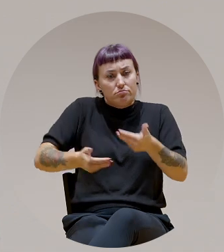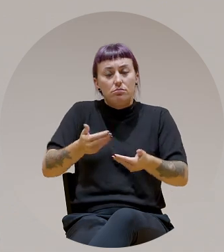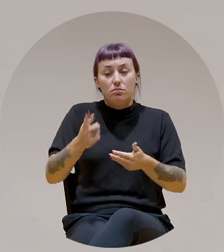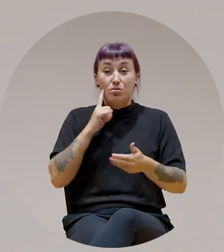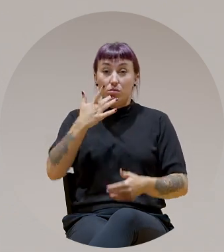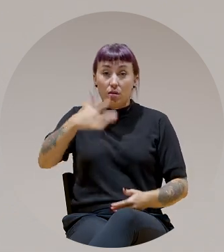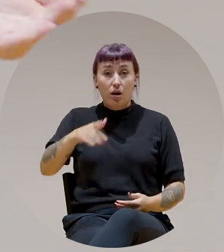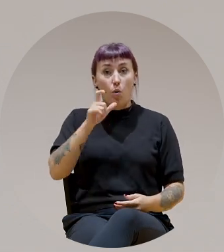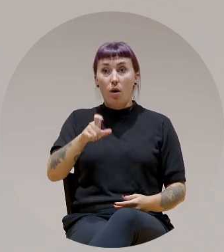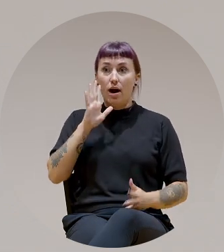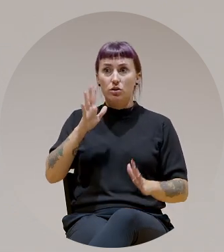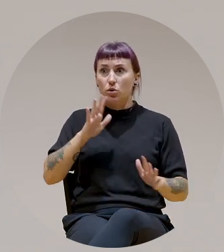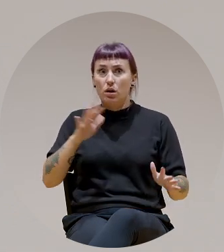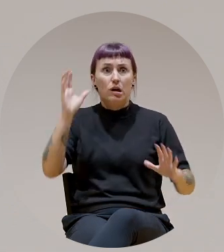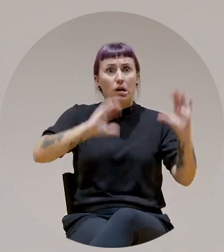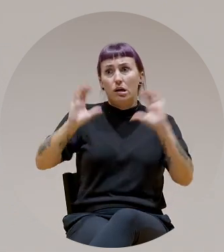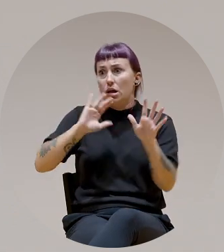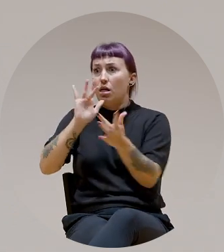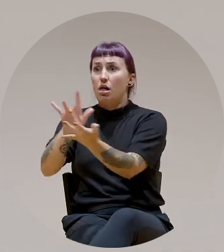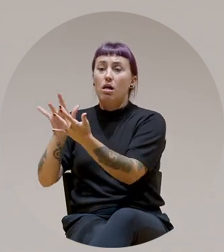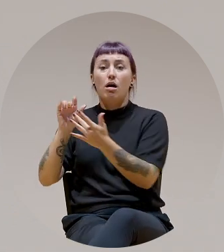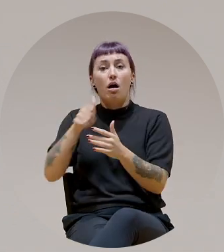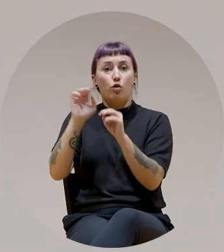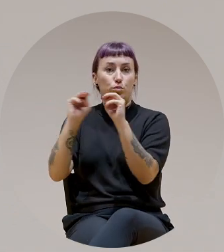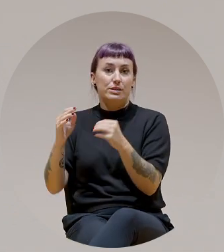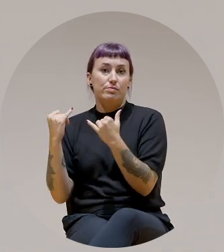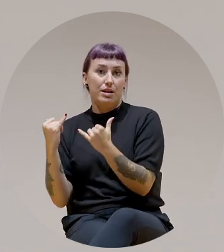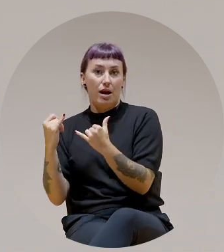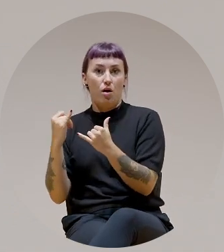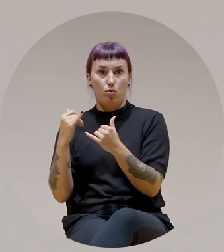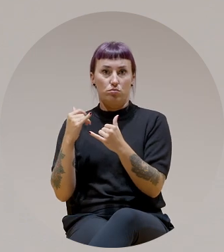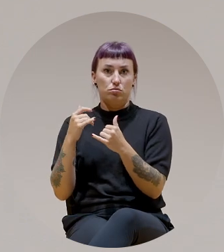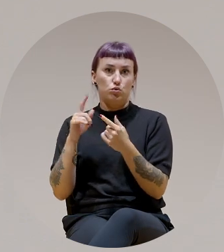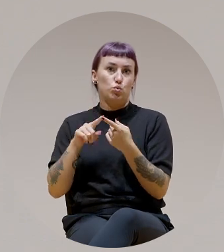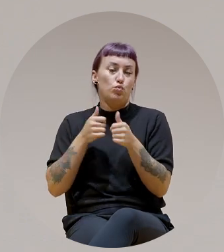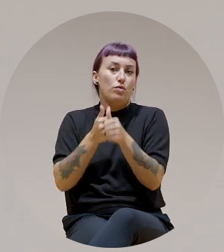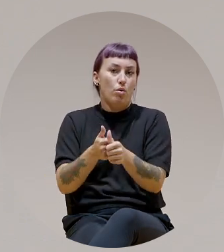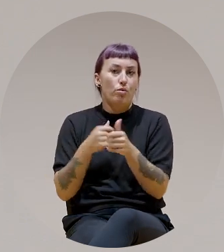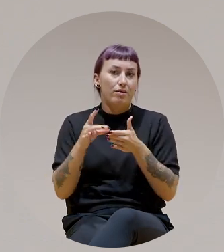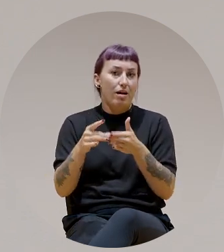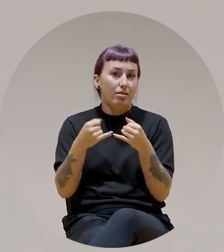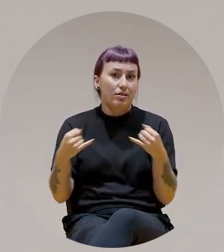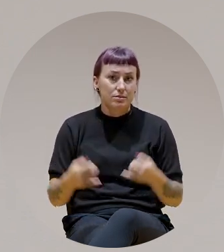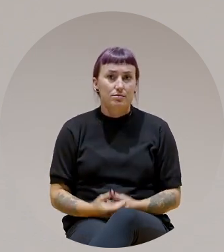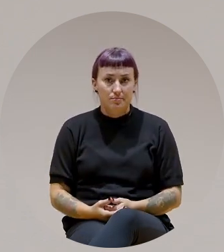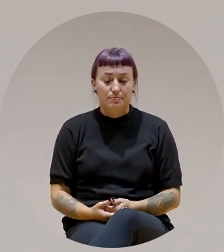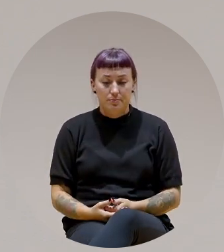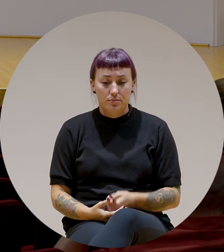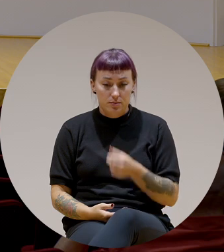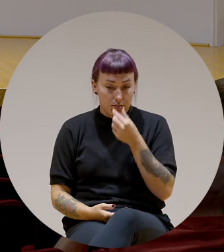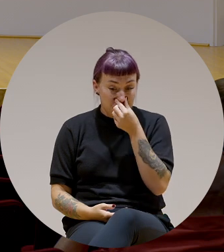incredibly lucky that we don't have to play catch up really as much as some other museums with these updated guidelines.